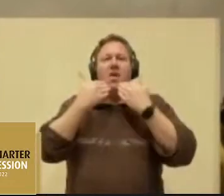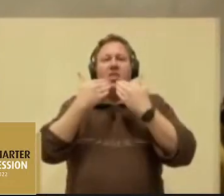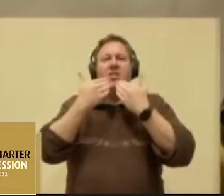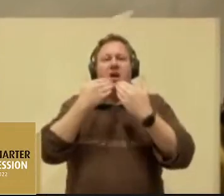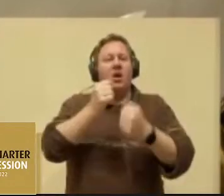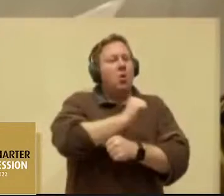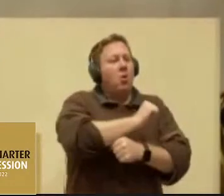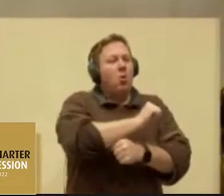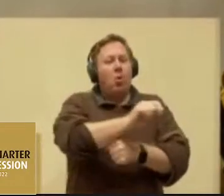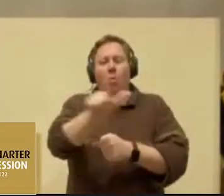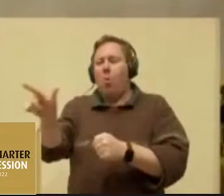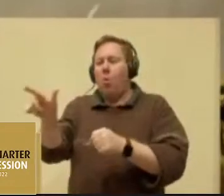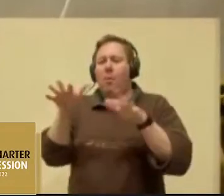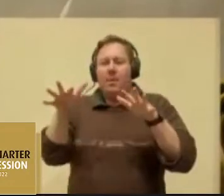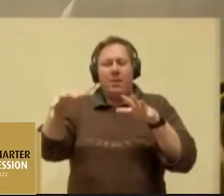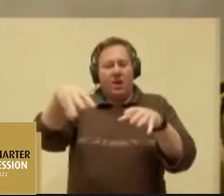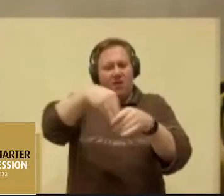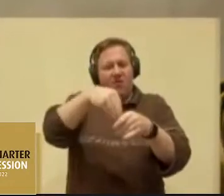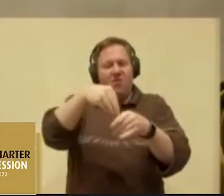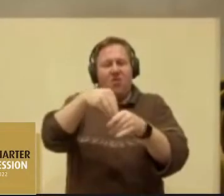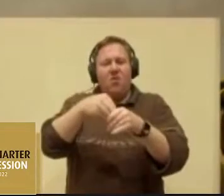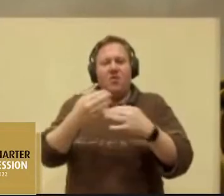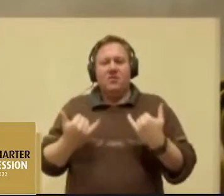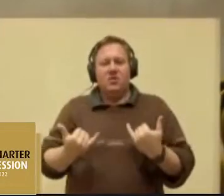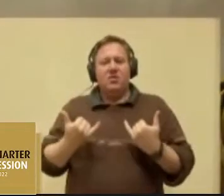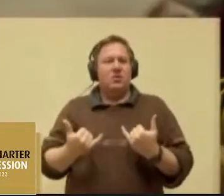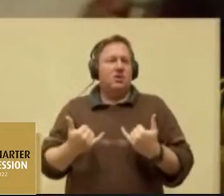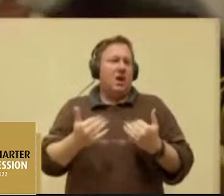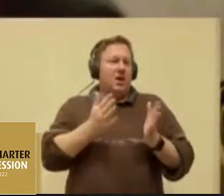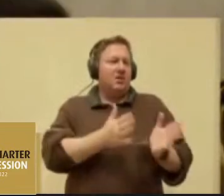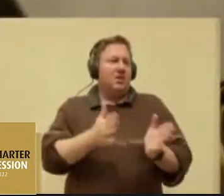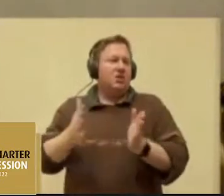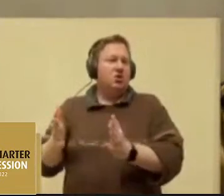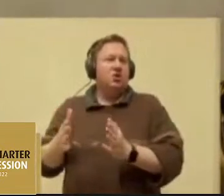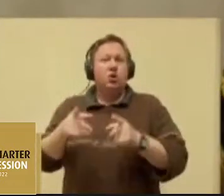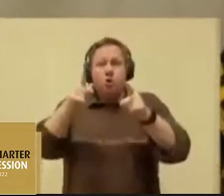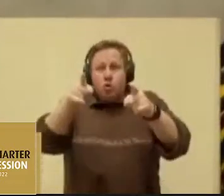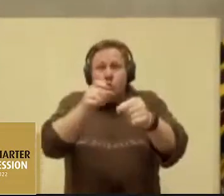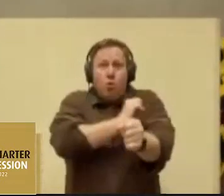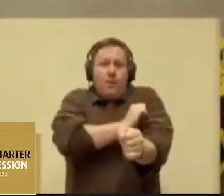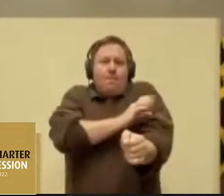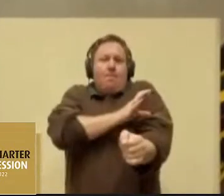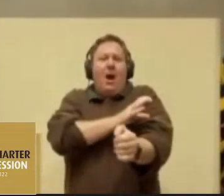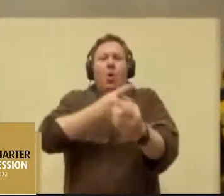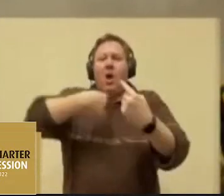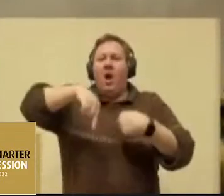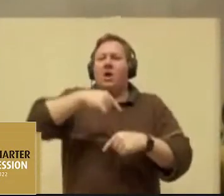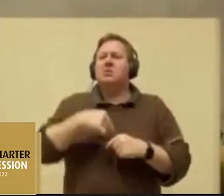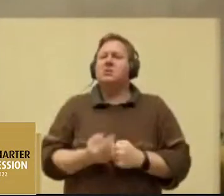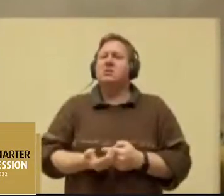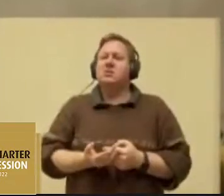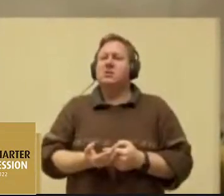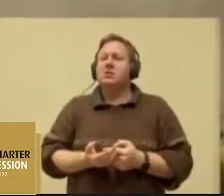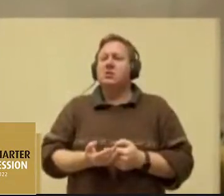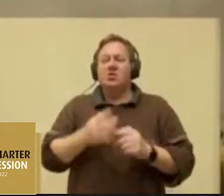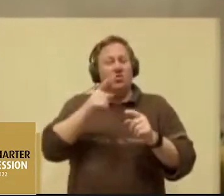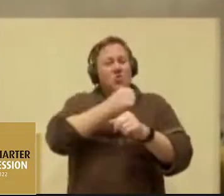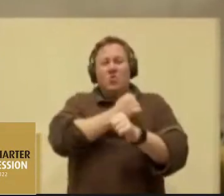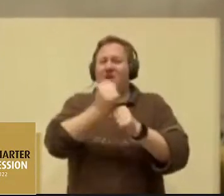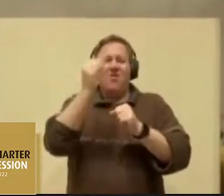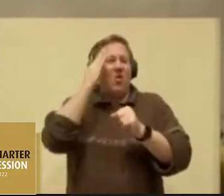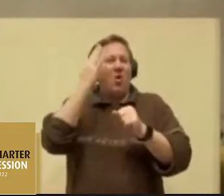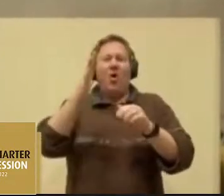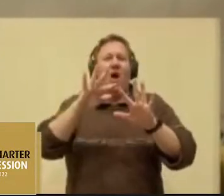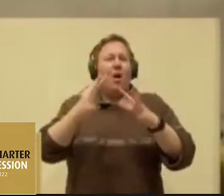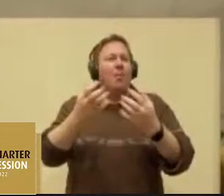that participated in today's session you are empowering us you will never know how much you are empowering